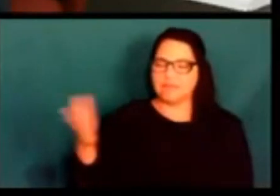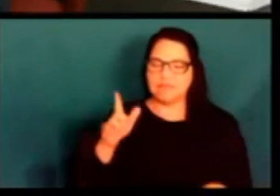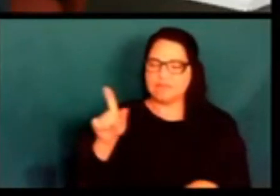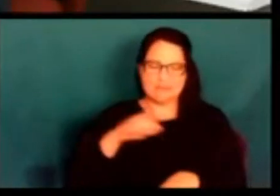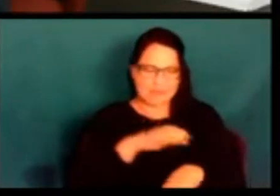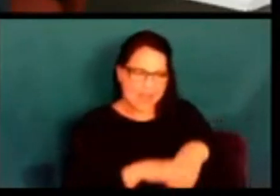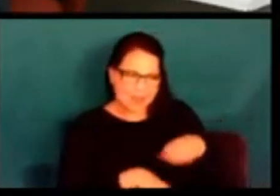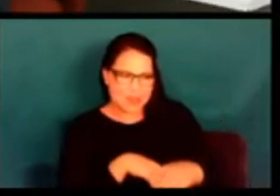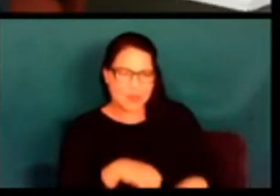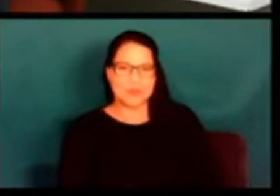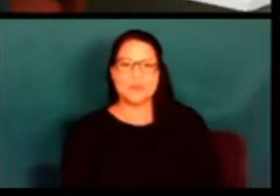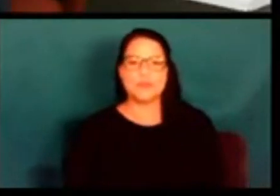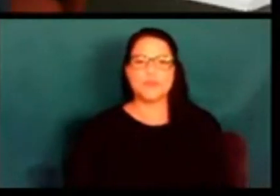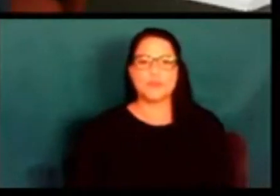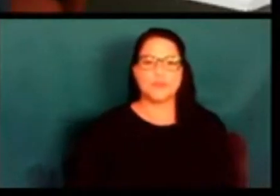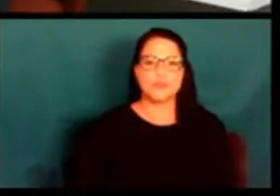comfortable.